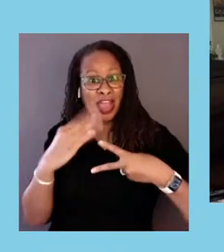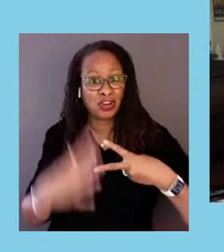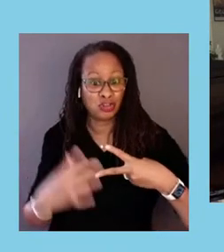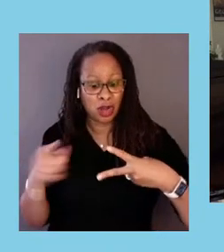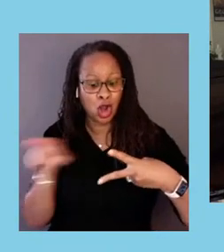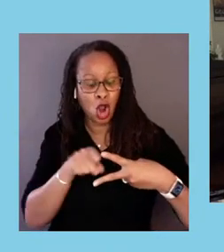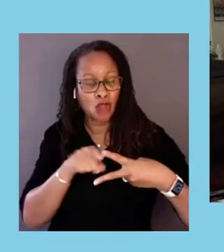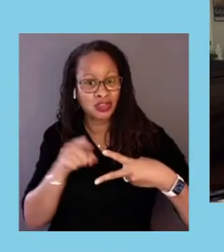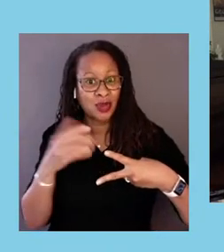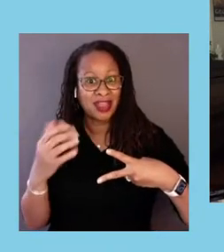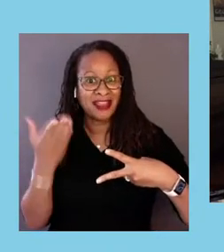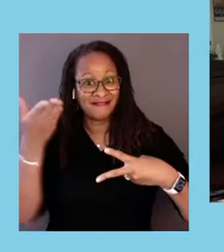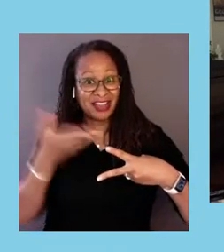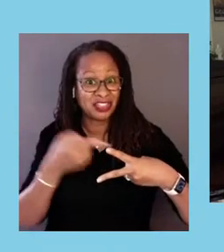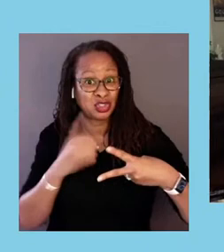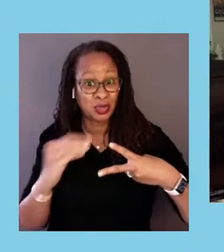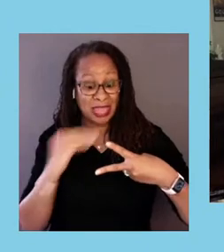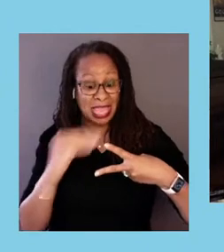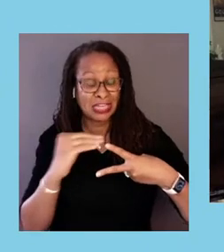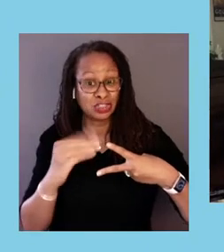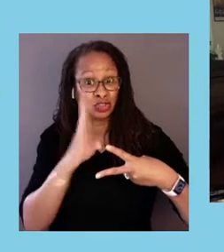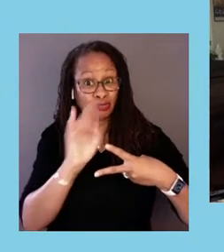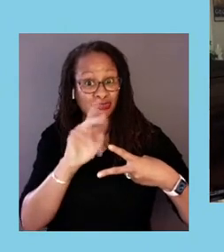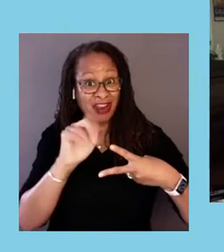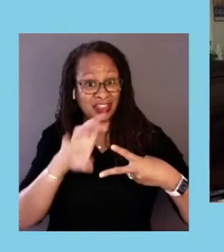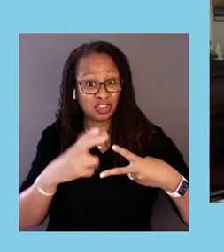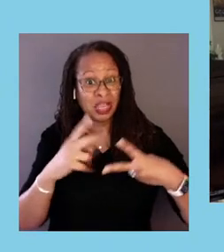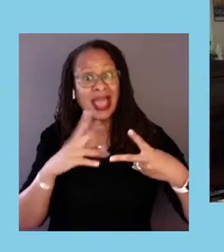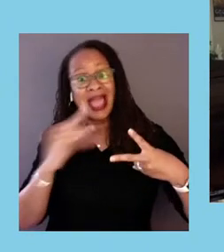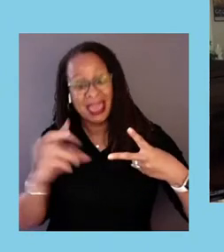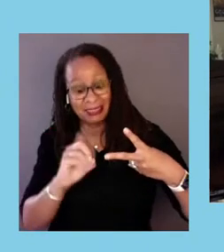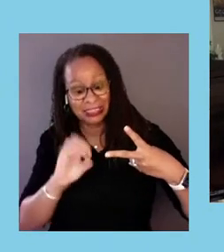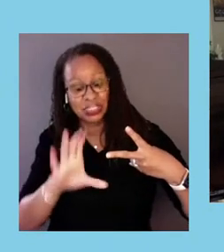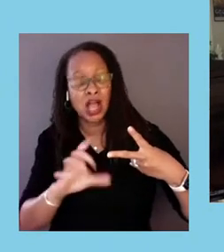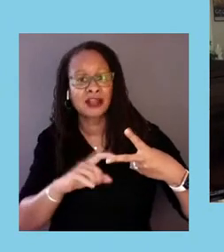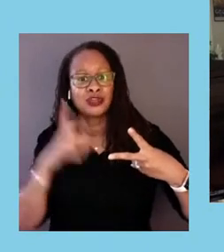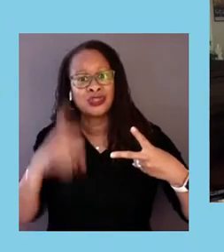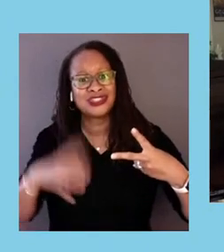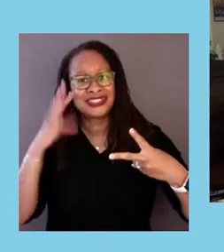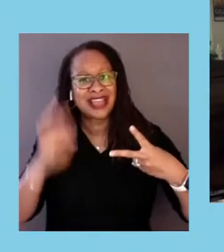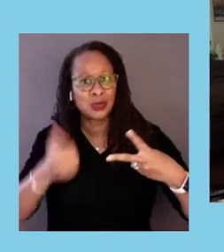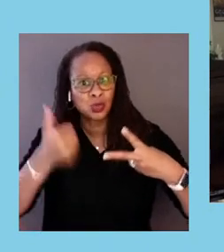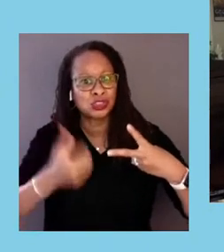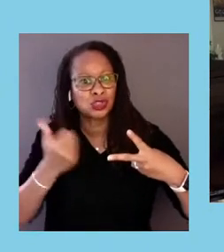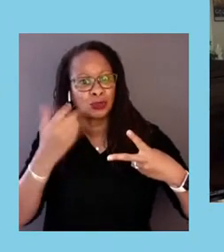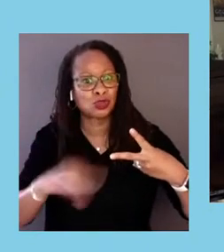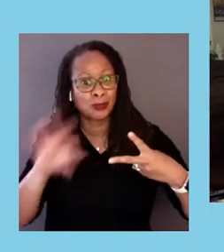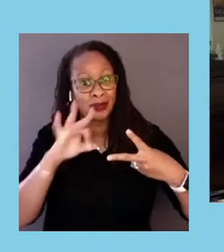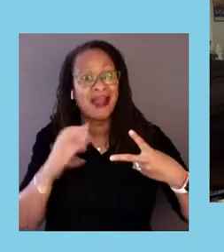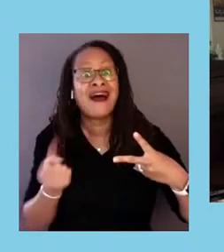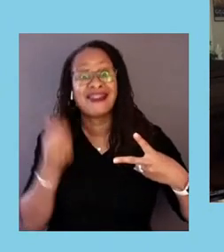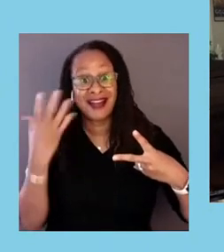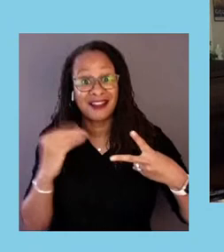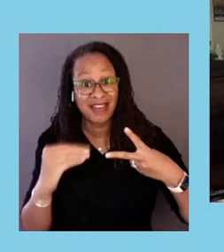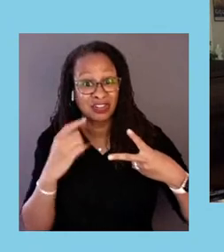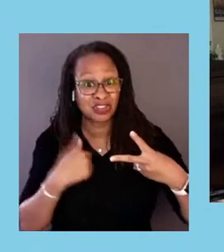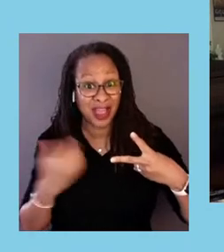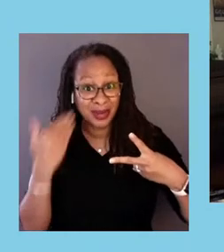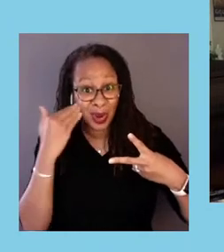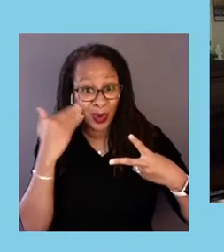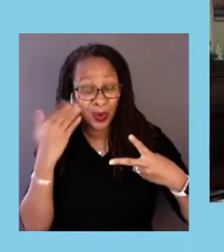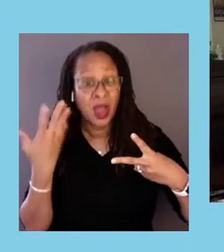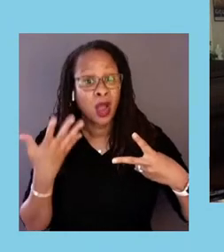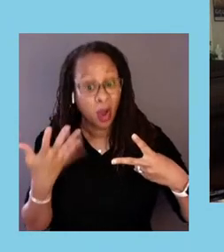editor's editing branch and the doc branch, you have to choose which branch. And a lot of editors I know, they who are also doc